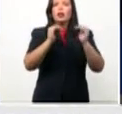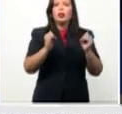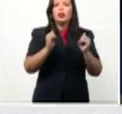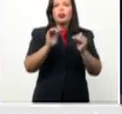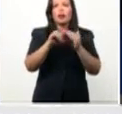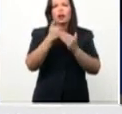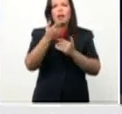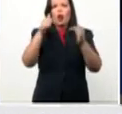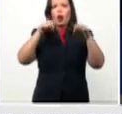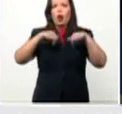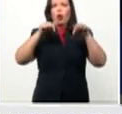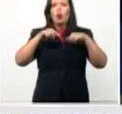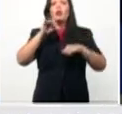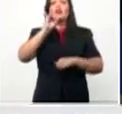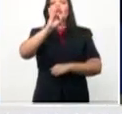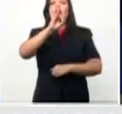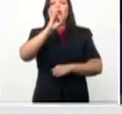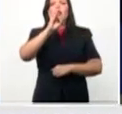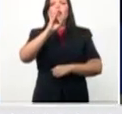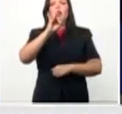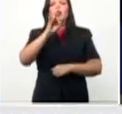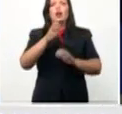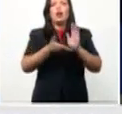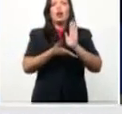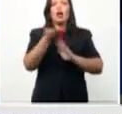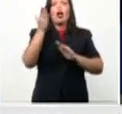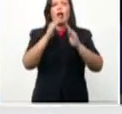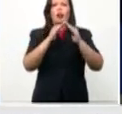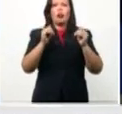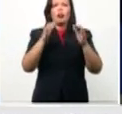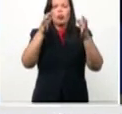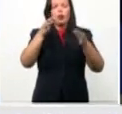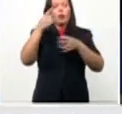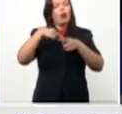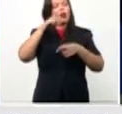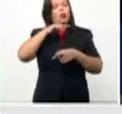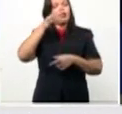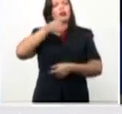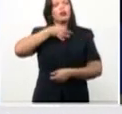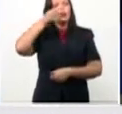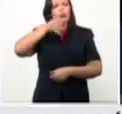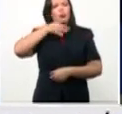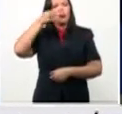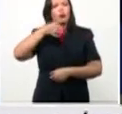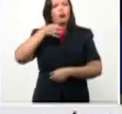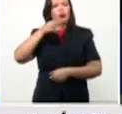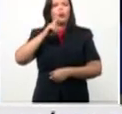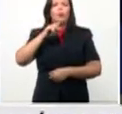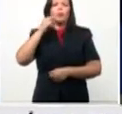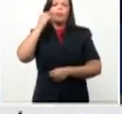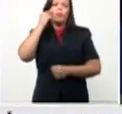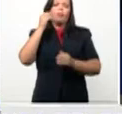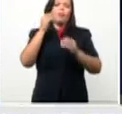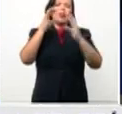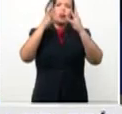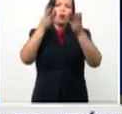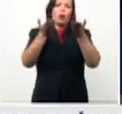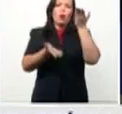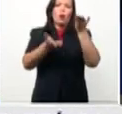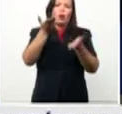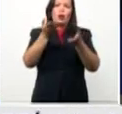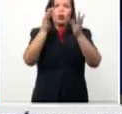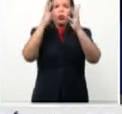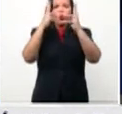yesterday, and as I explained yesterday, this indicator is not favorable in terms of the positive case versus the